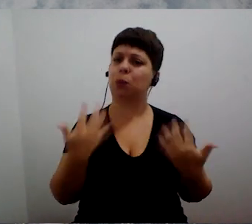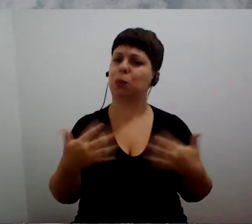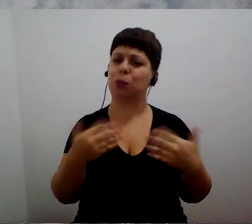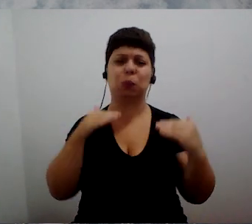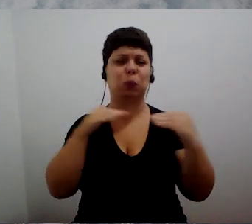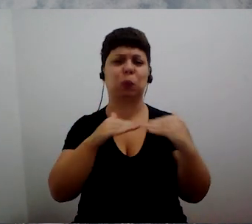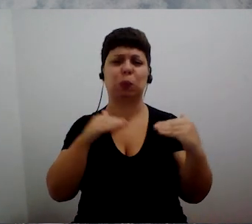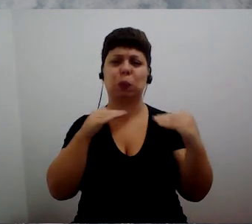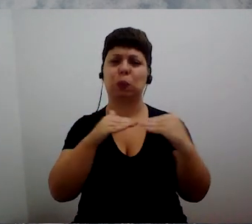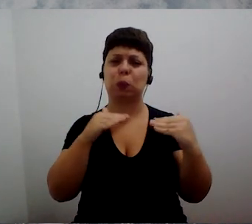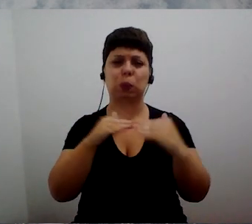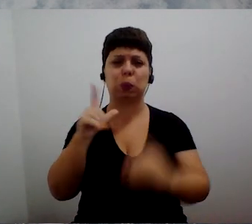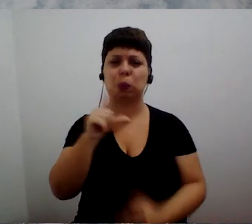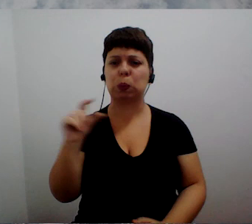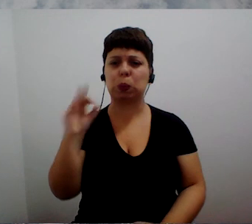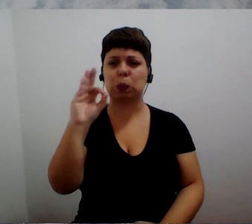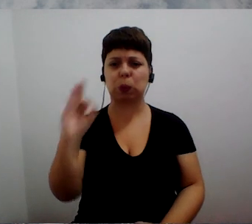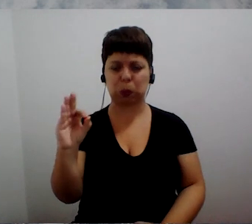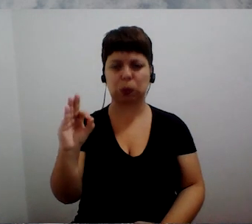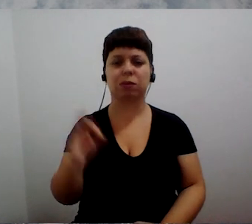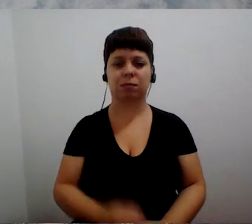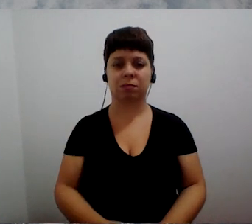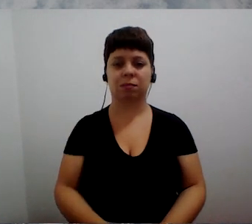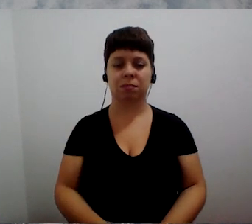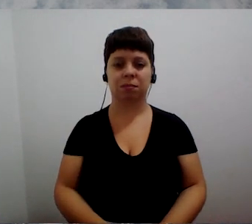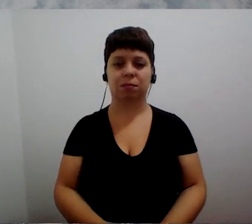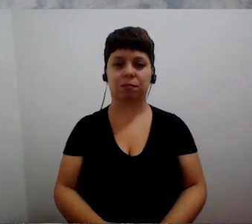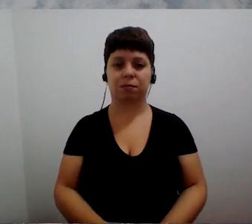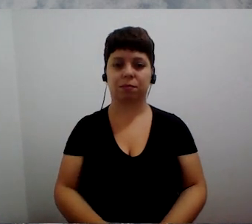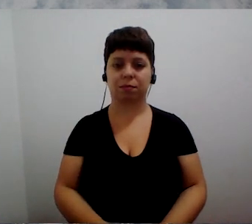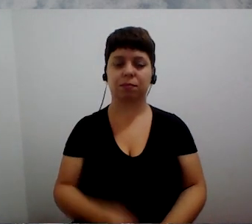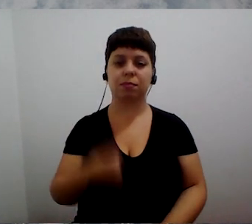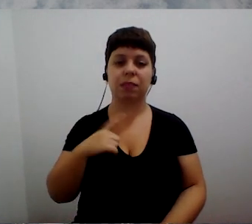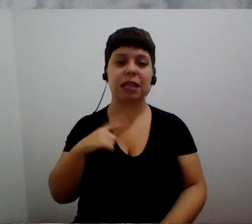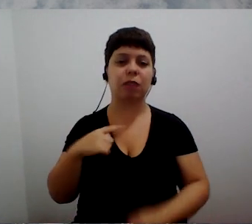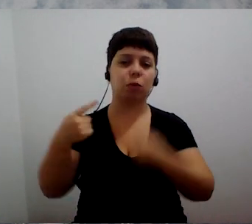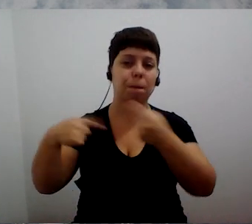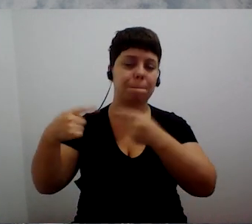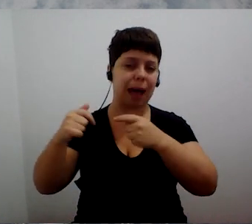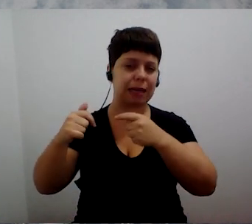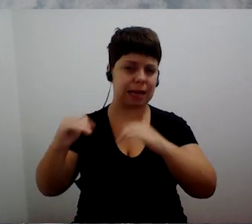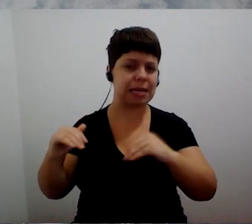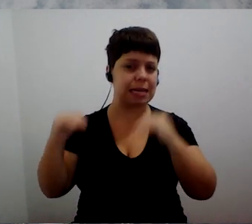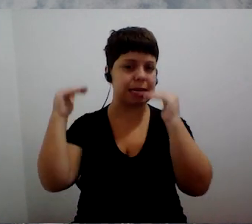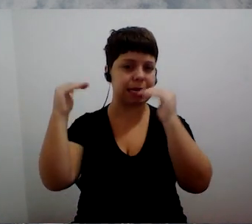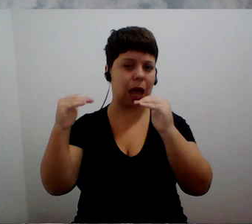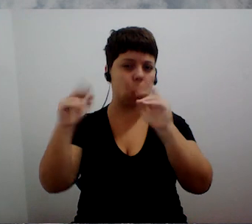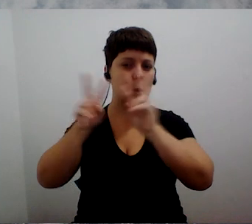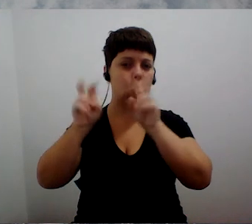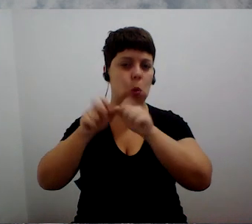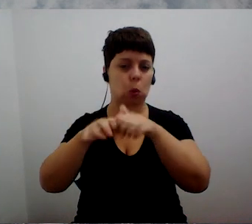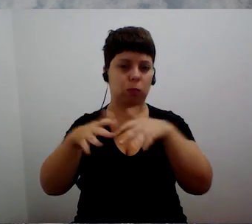every policy decision to be based on science is something that we agree very strongly on. And I mentioned the